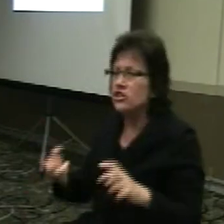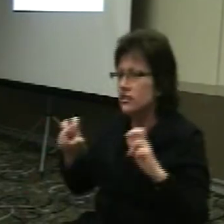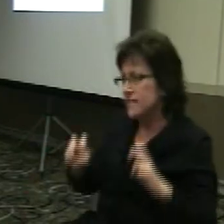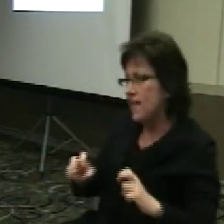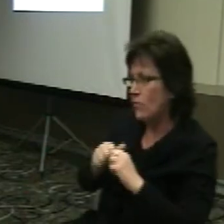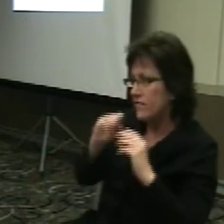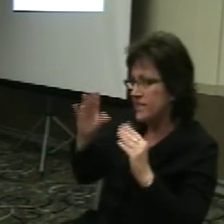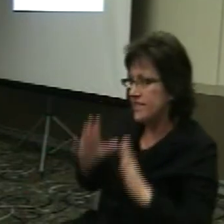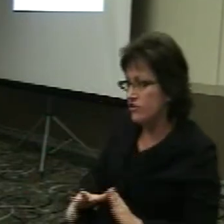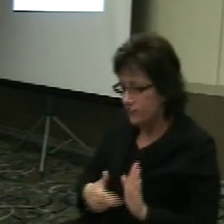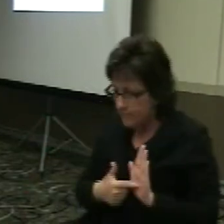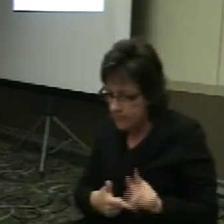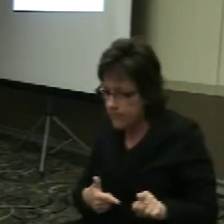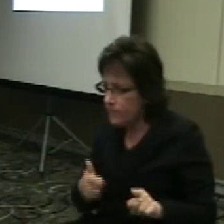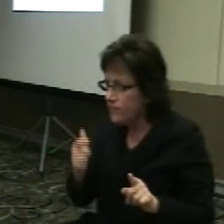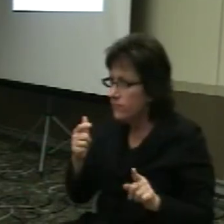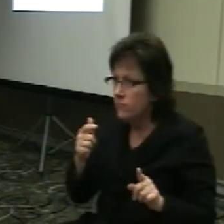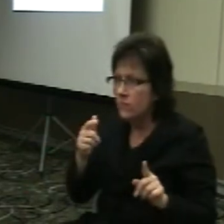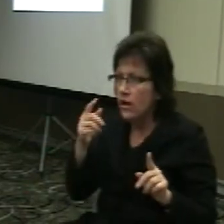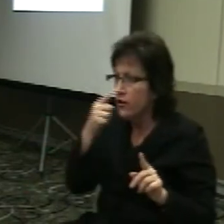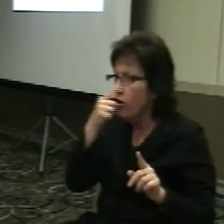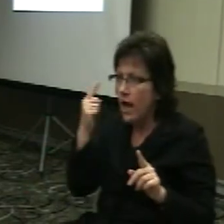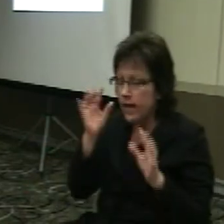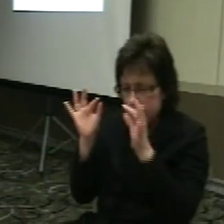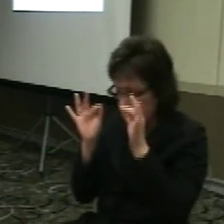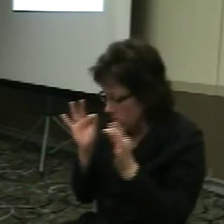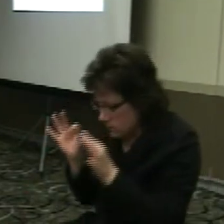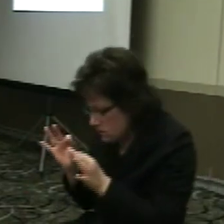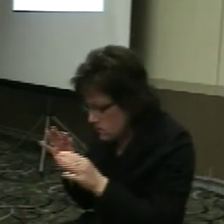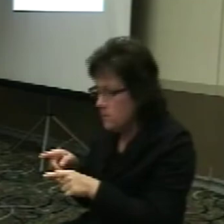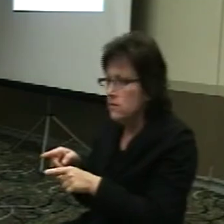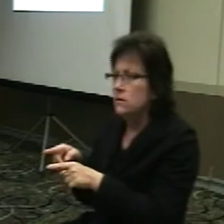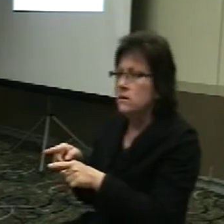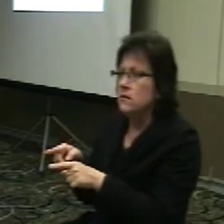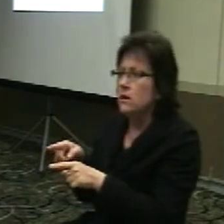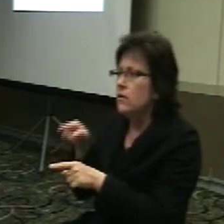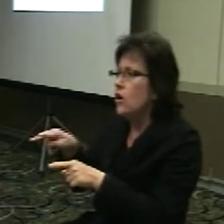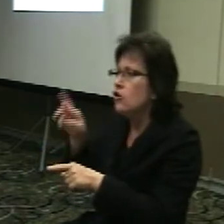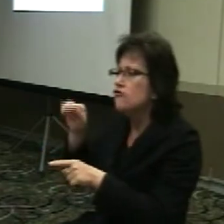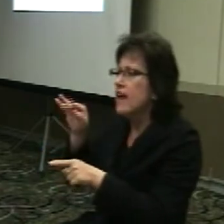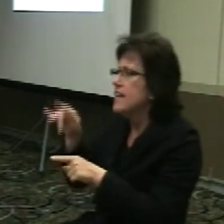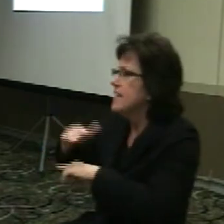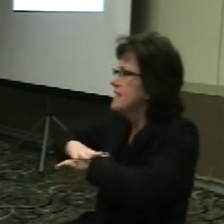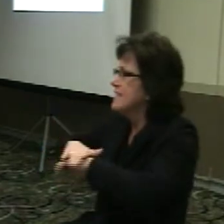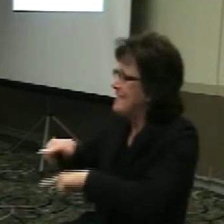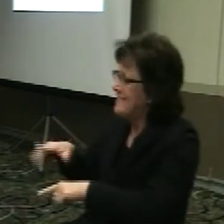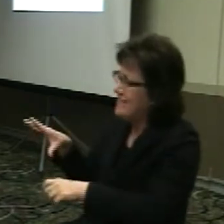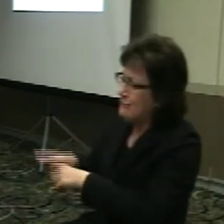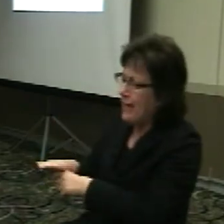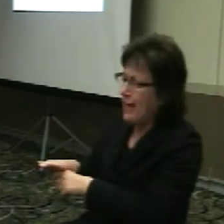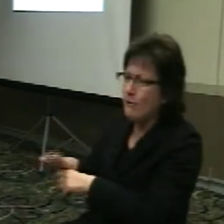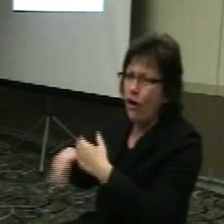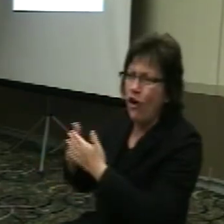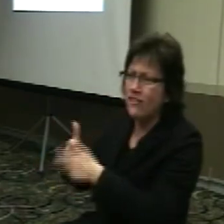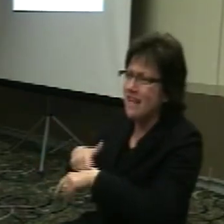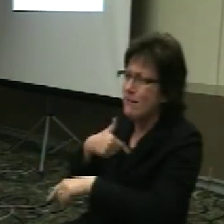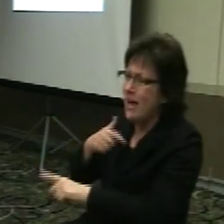drawn out, their eyes get drawn to certain things. They'll look at Randy's desk and go, crap, look at all that